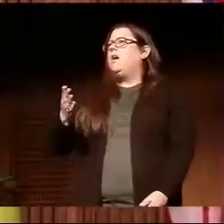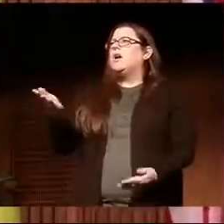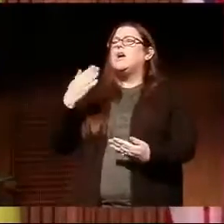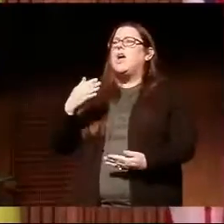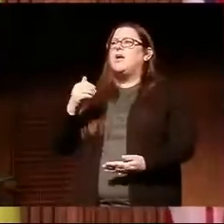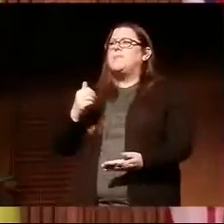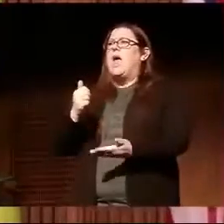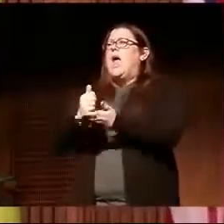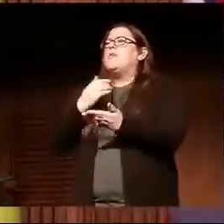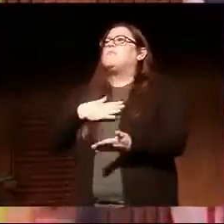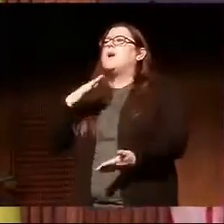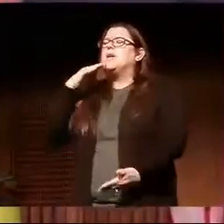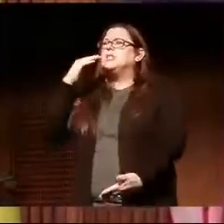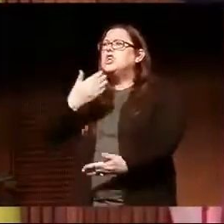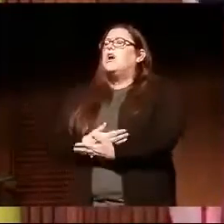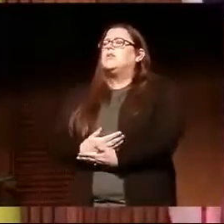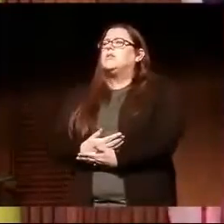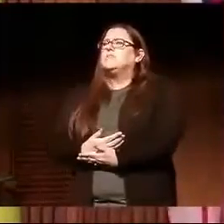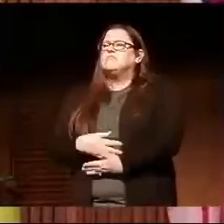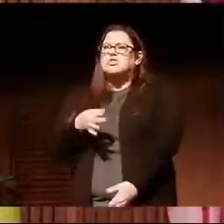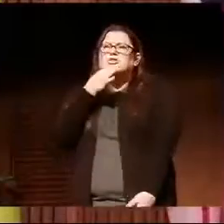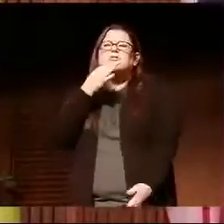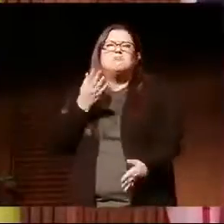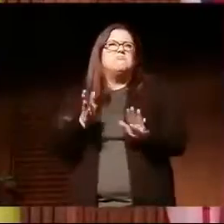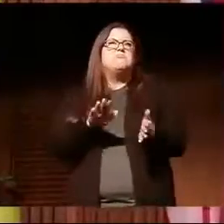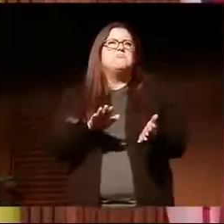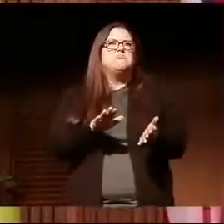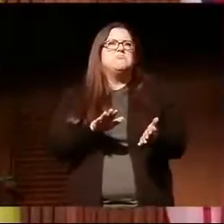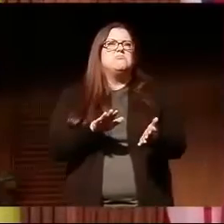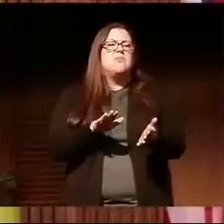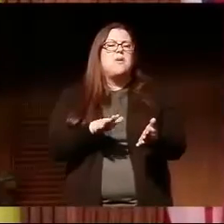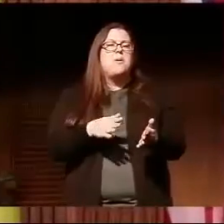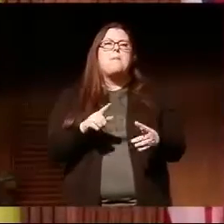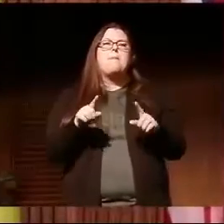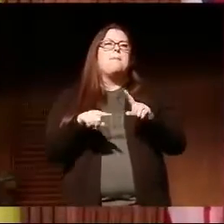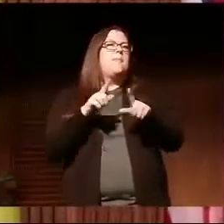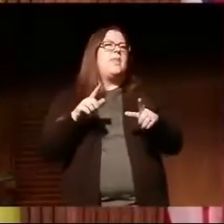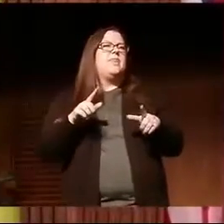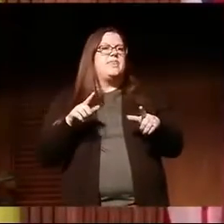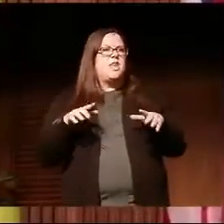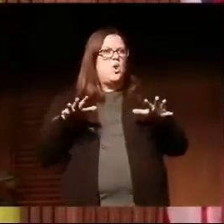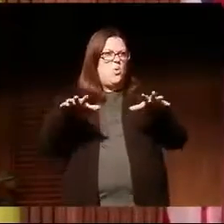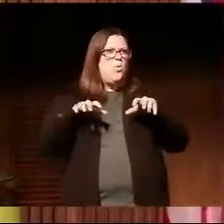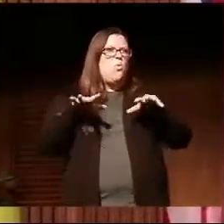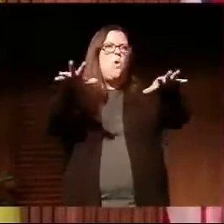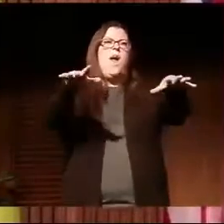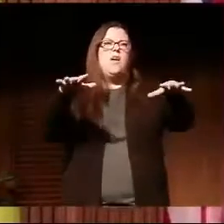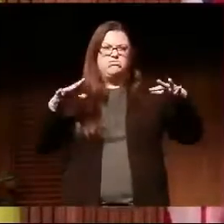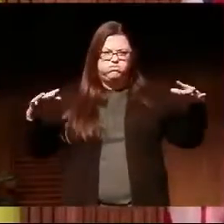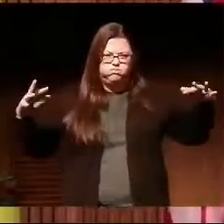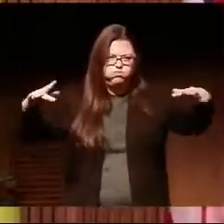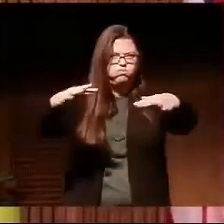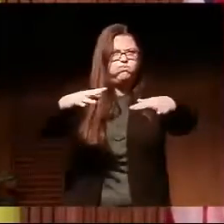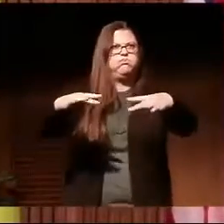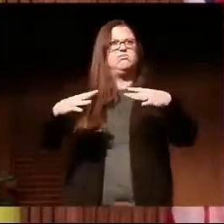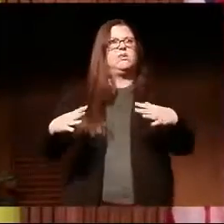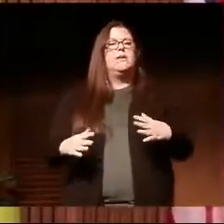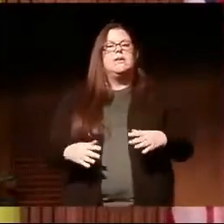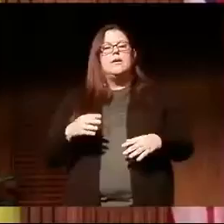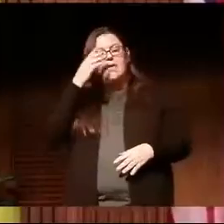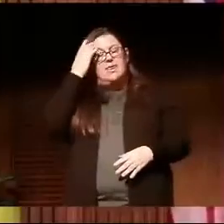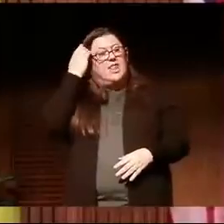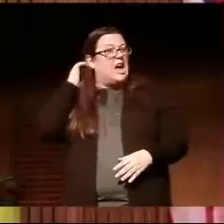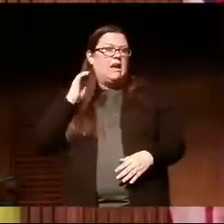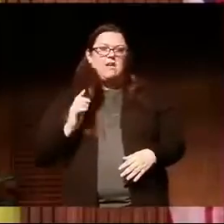But on the way, he's got a bunch of crowds that are just pressing in on him. And And the idea there is there's hardly any